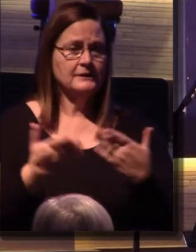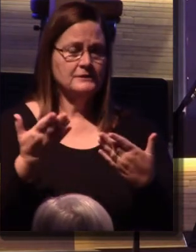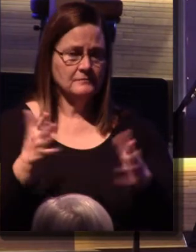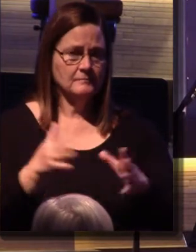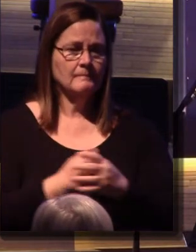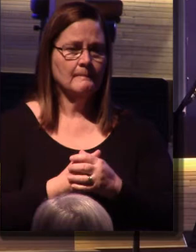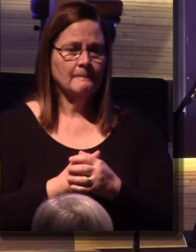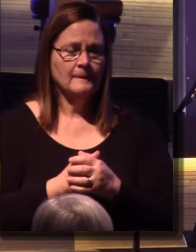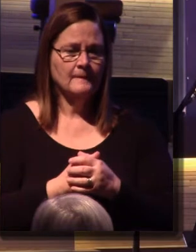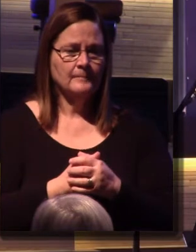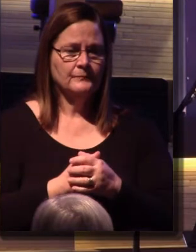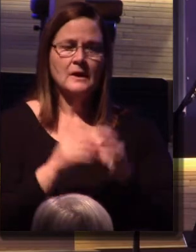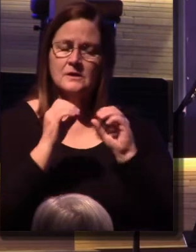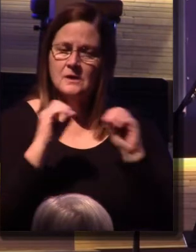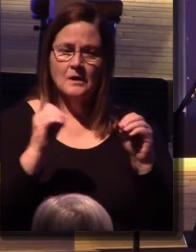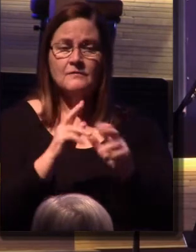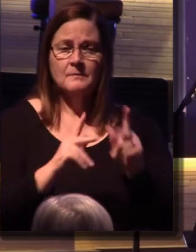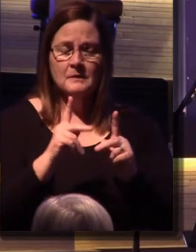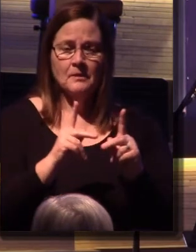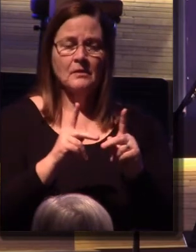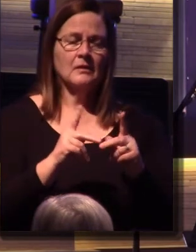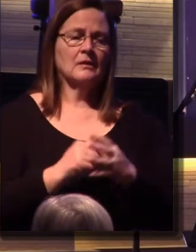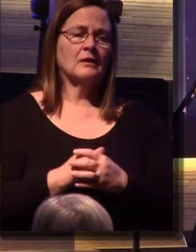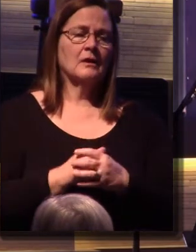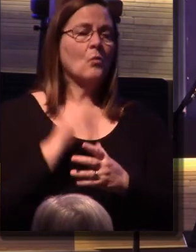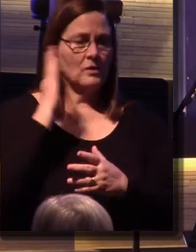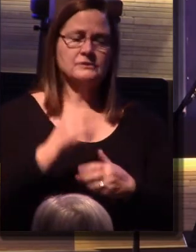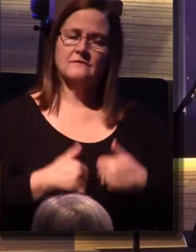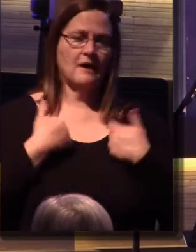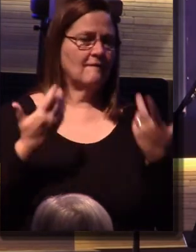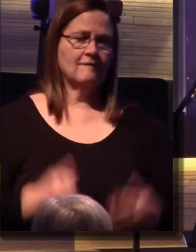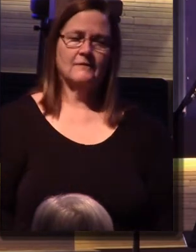It draws this picture that none of the people of